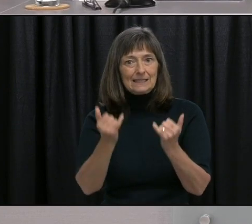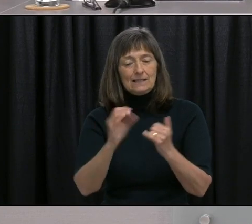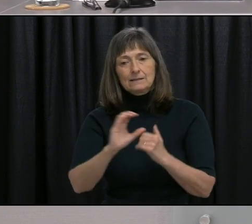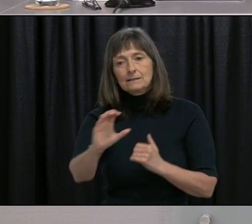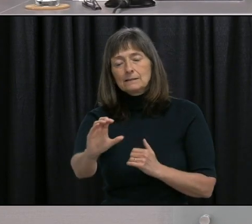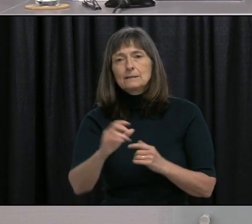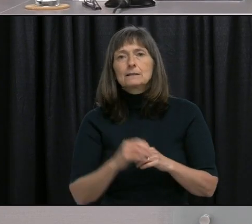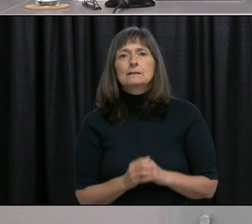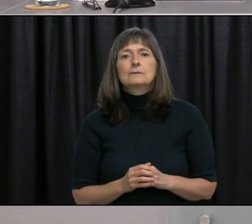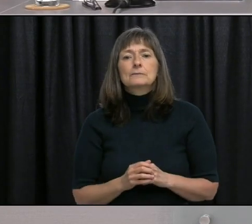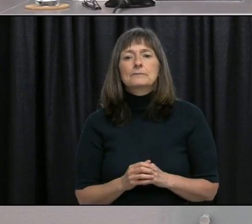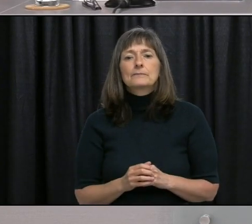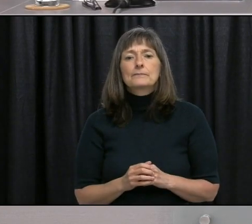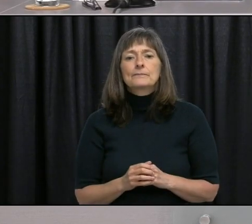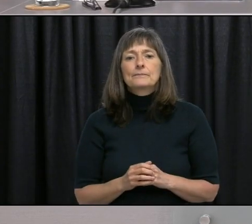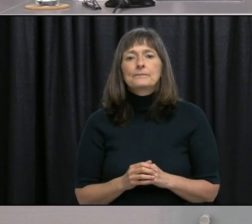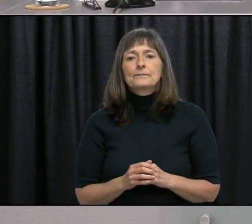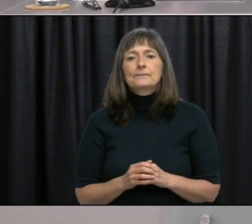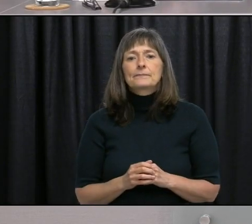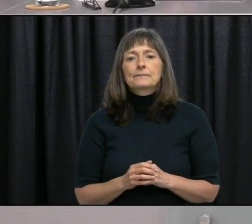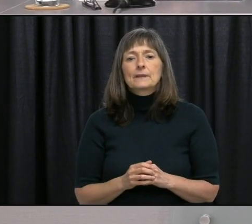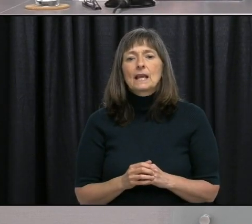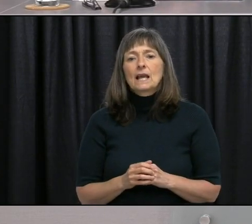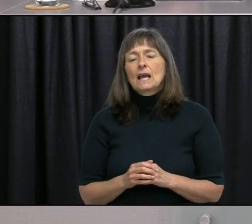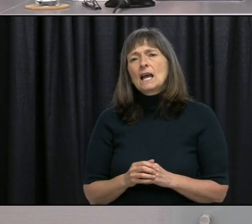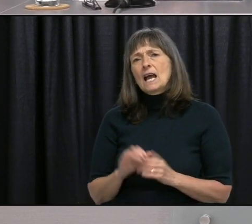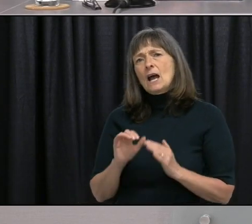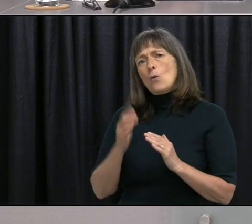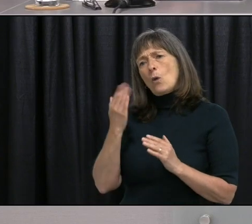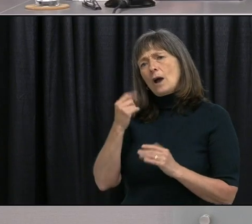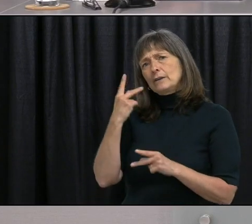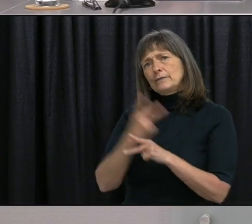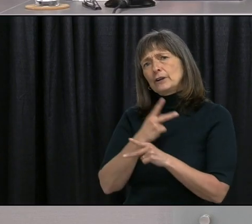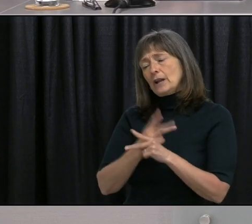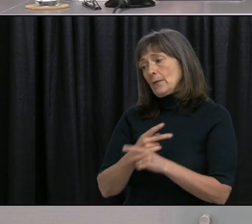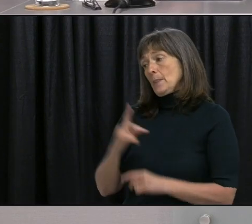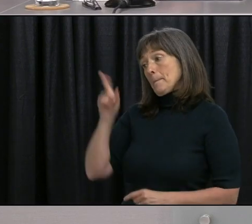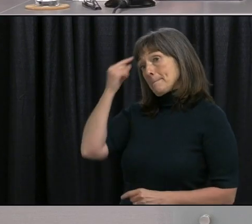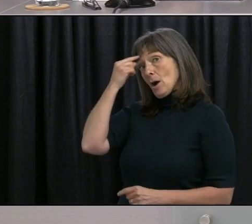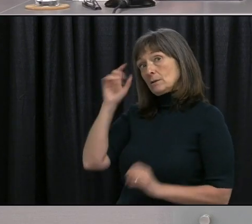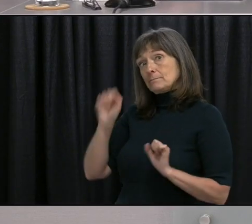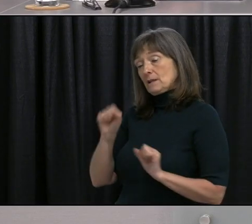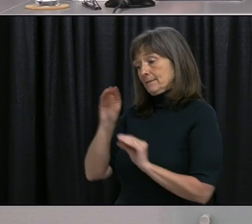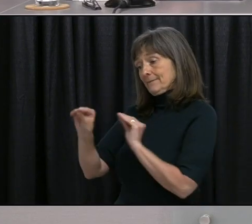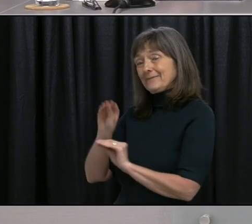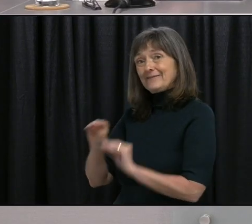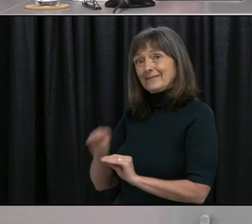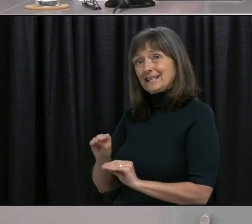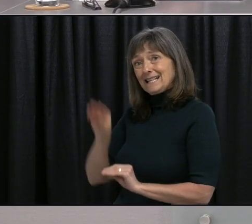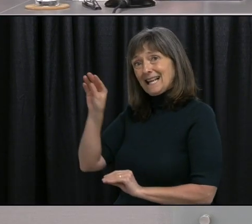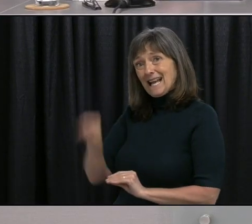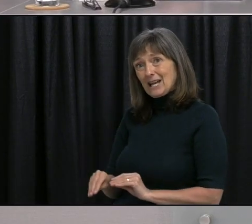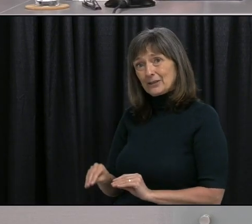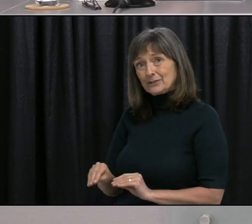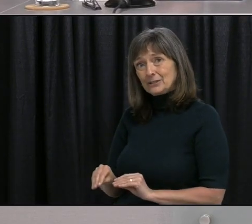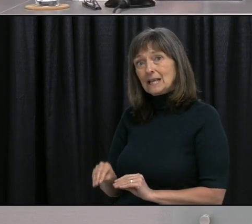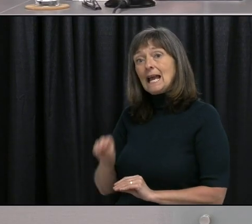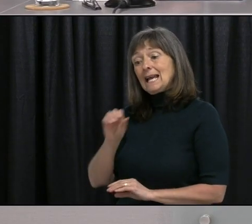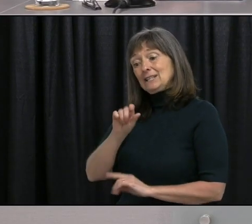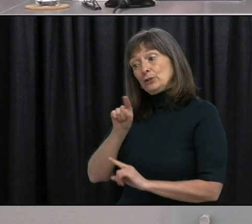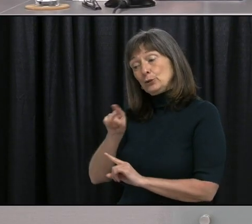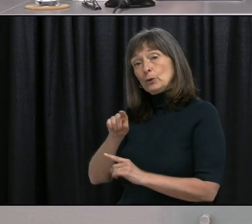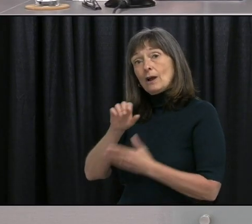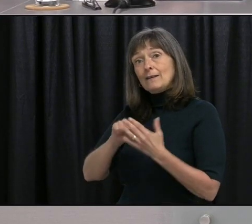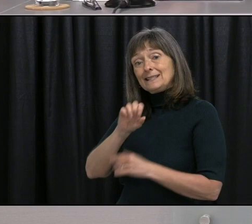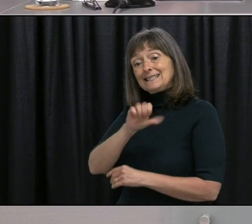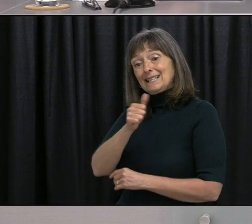10% payment to employers to compensate for the extra payroll burdens of applying for the payment when you give it, like places New Brunswick are